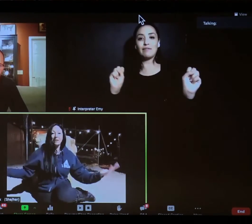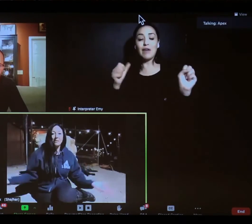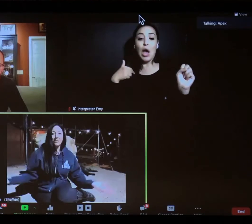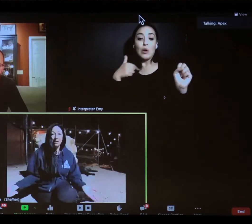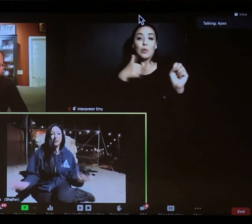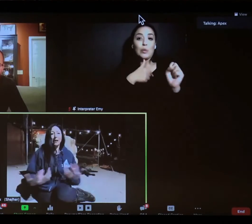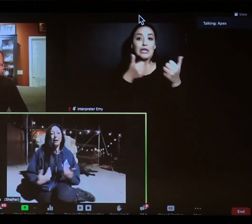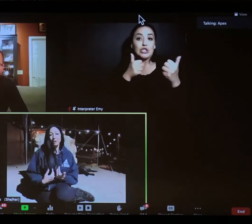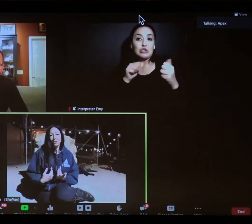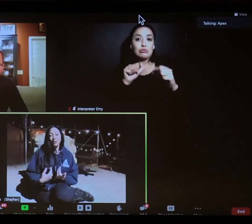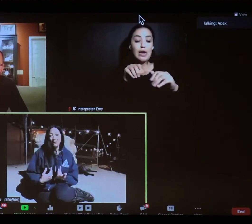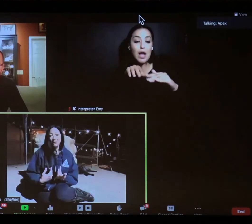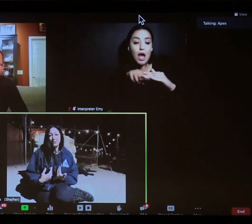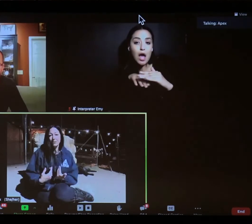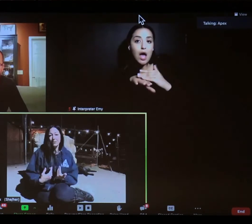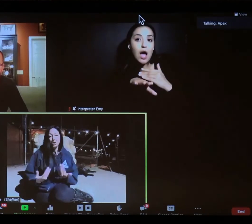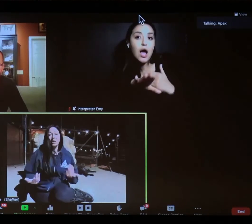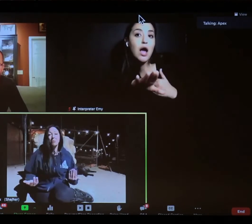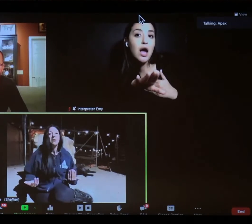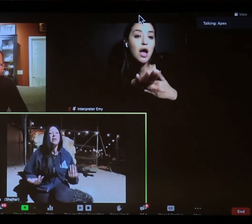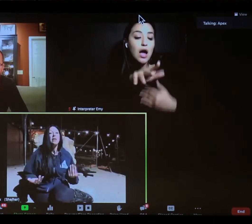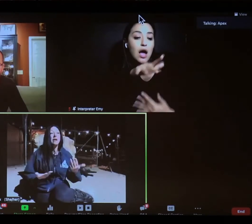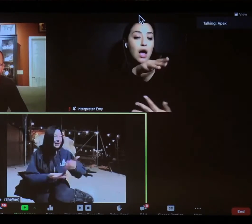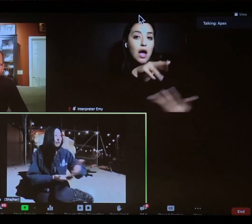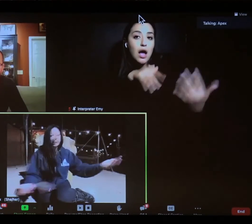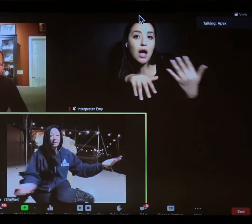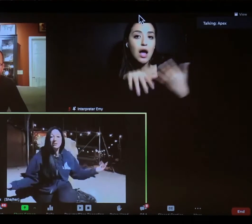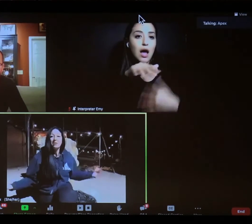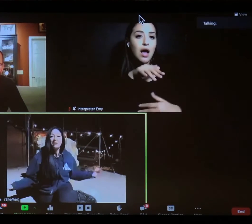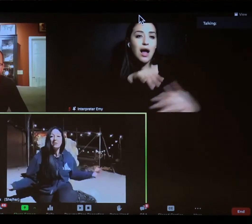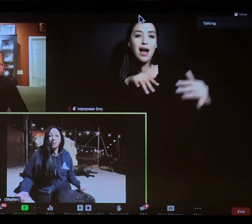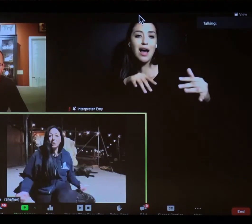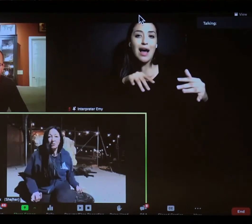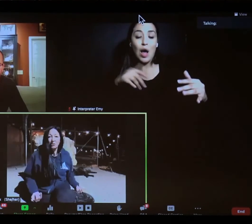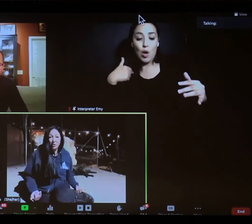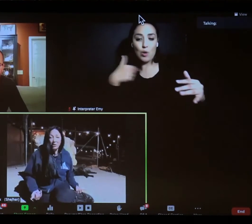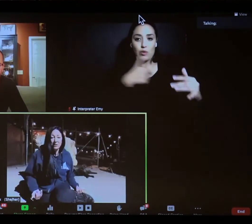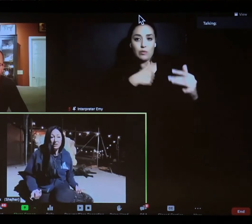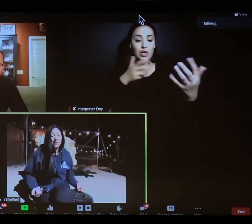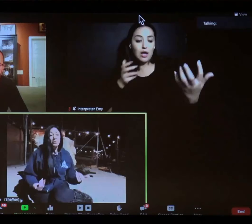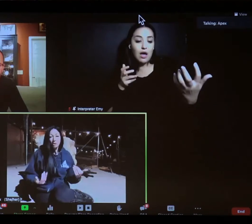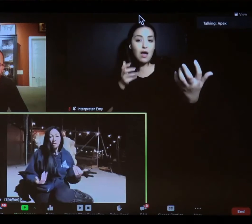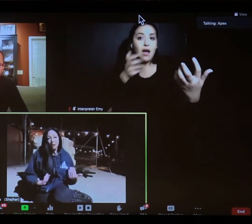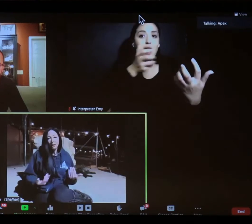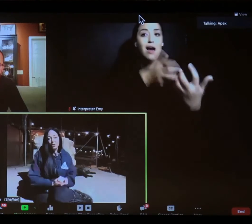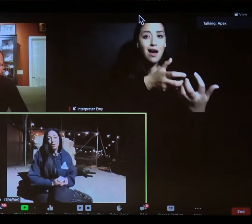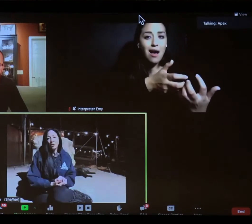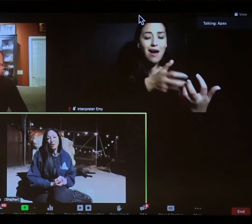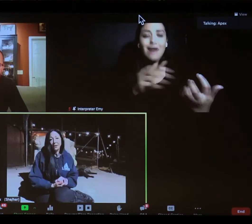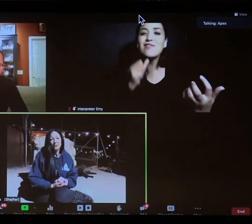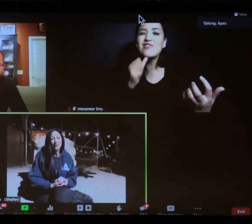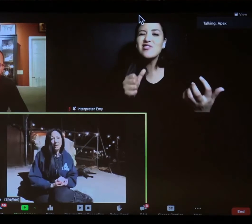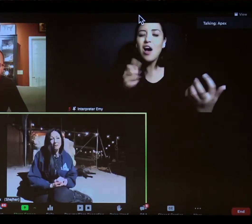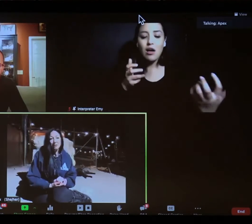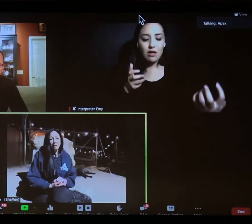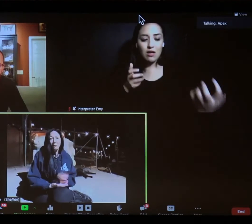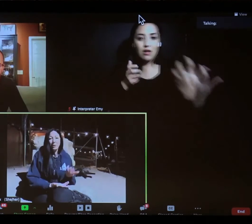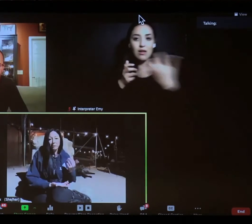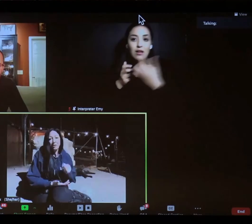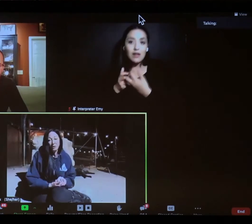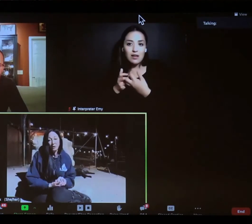to enter ours. I mean, it's such a shame that they have to be in these enclosures in the first place. We do our very best to try and make this a